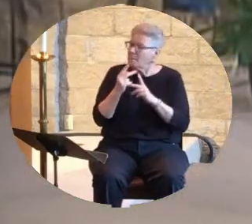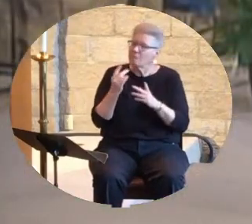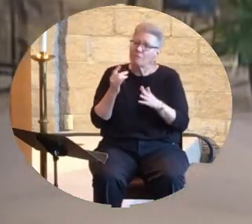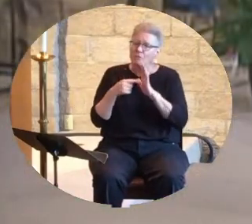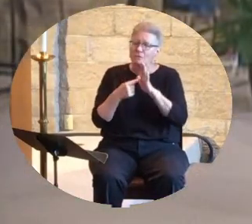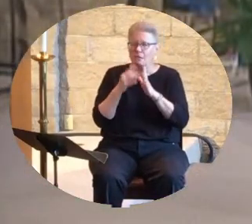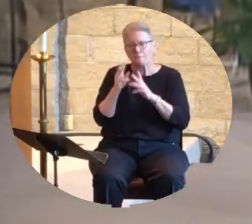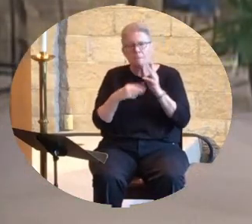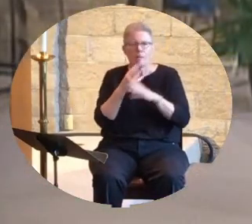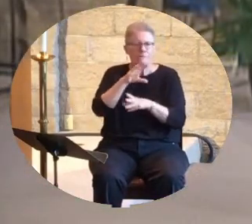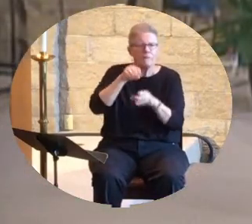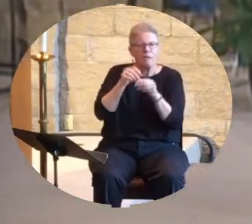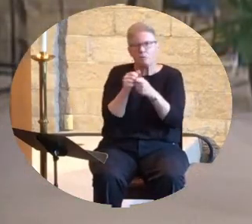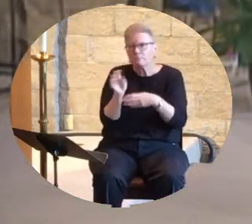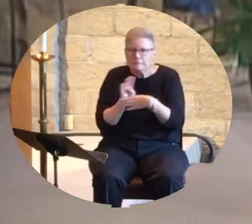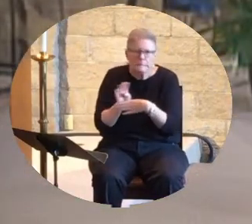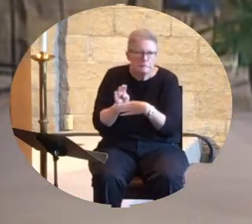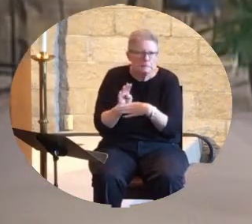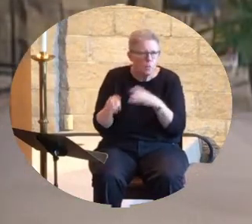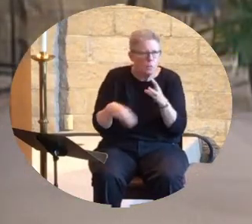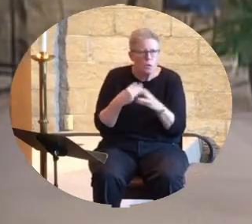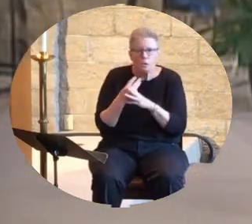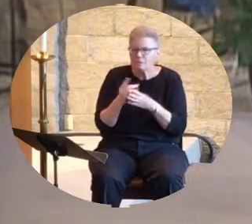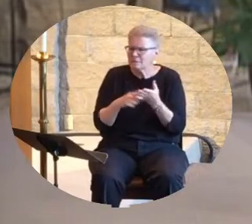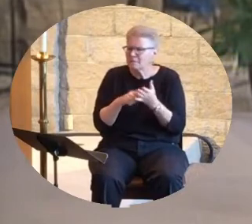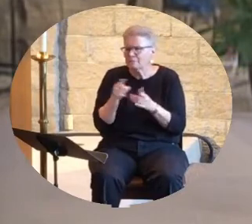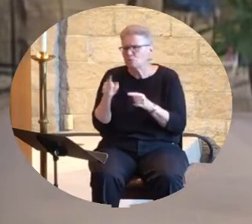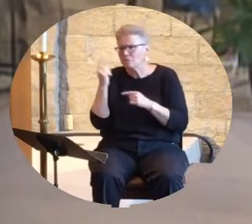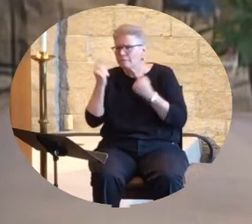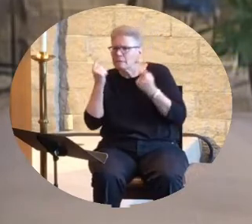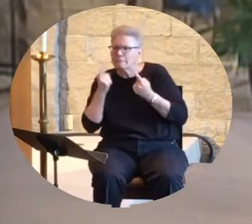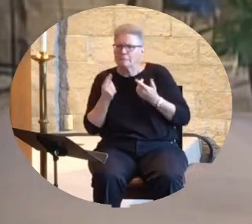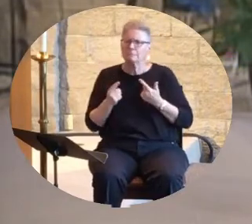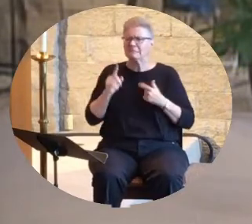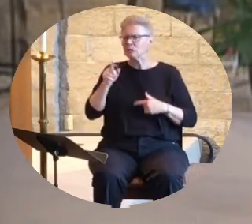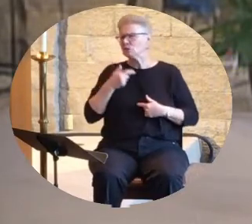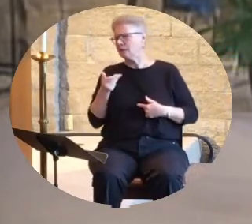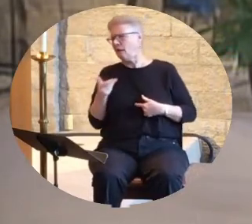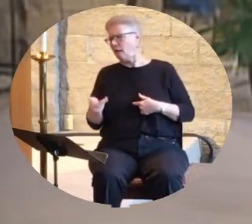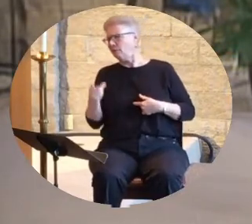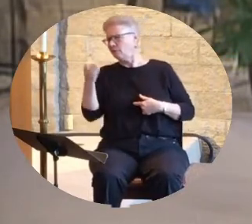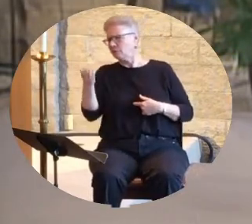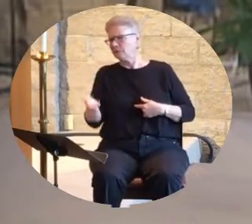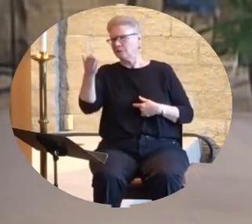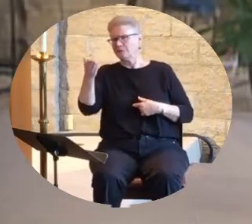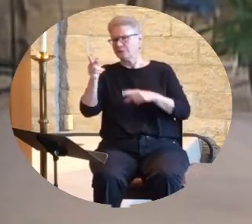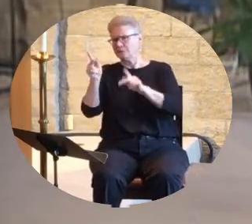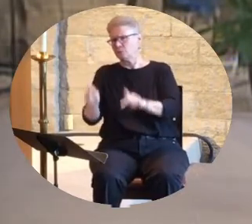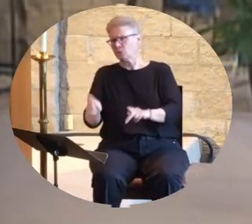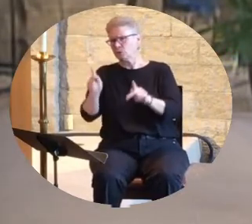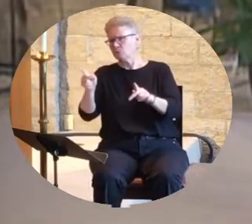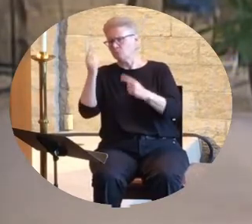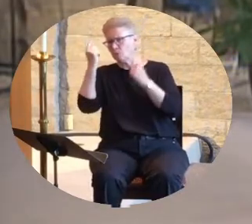example, sometimes you are looking at maybe hiring an employee, and you look and you put the pros and the cons down,